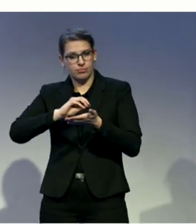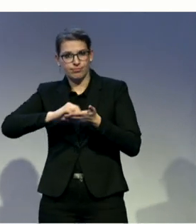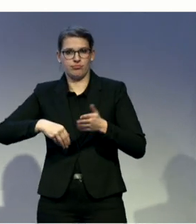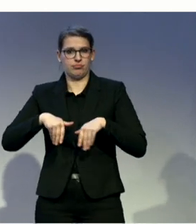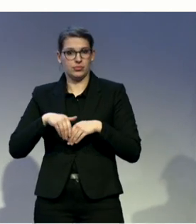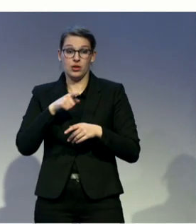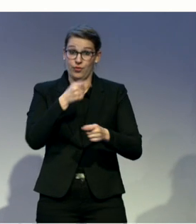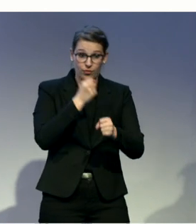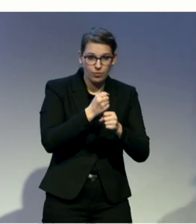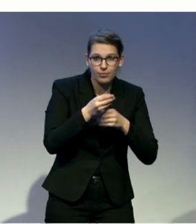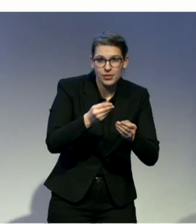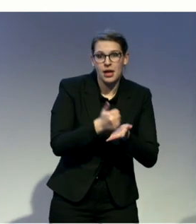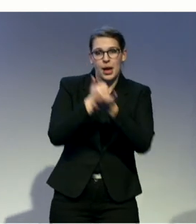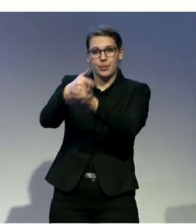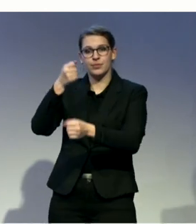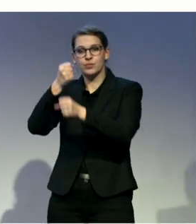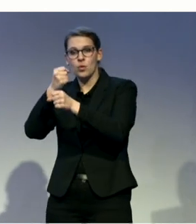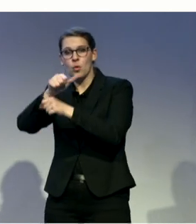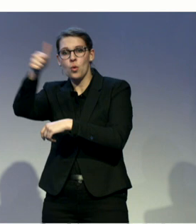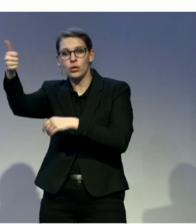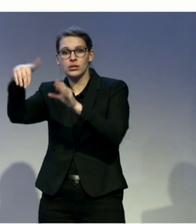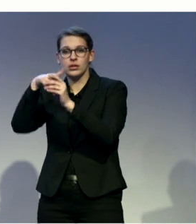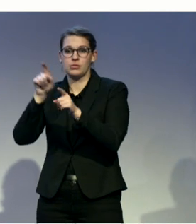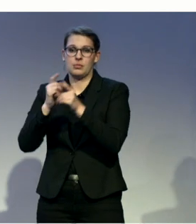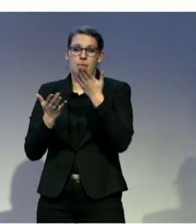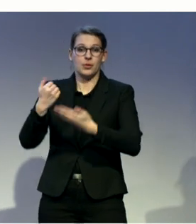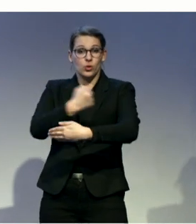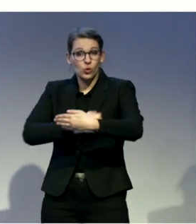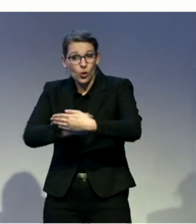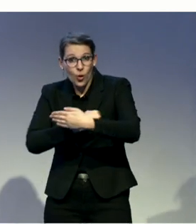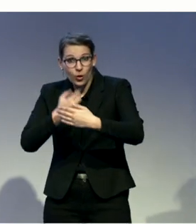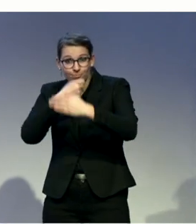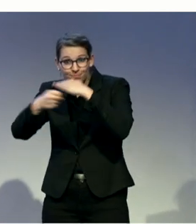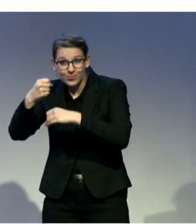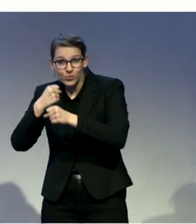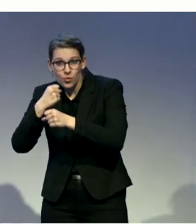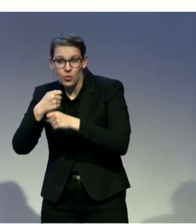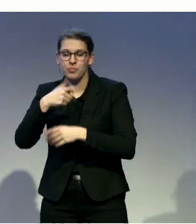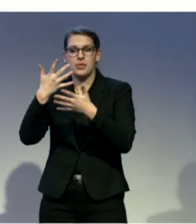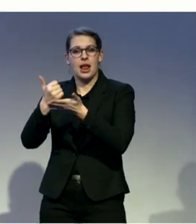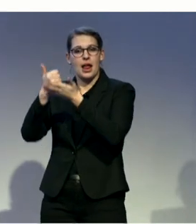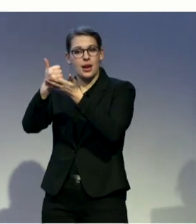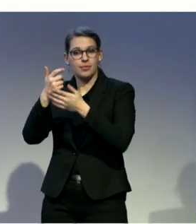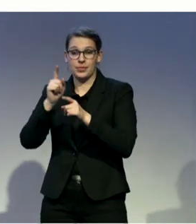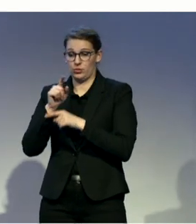people to prepare their meal. And when people were ready and able to prepare